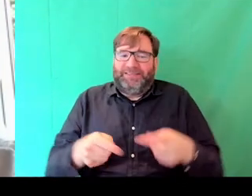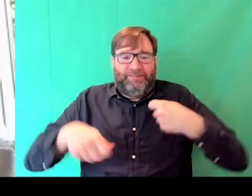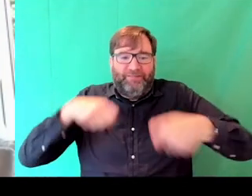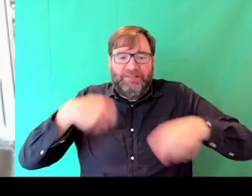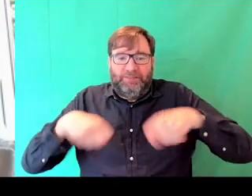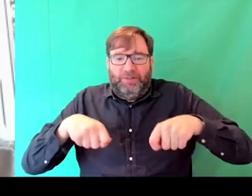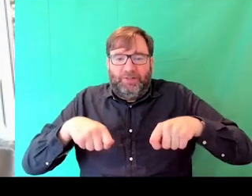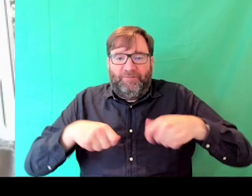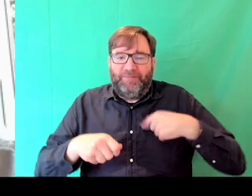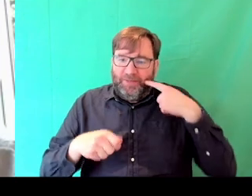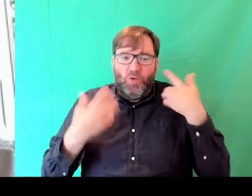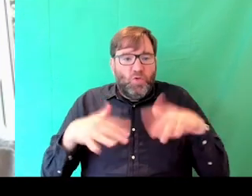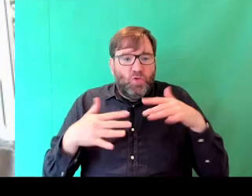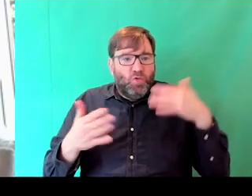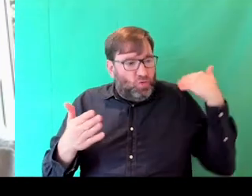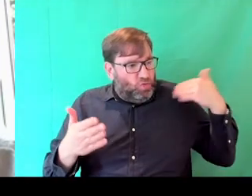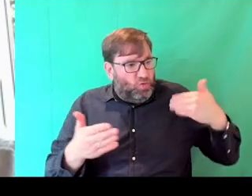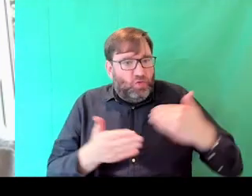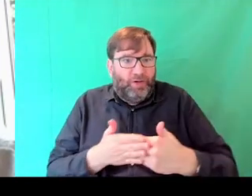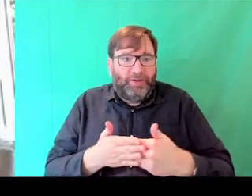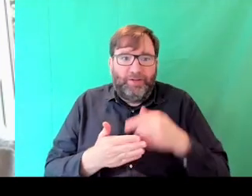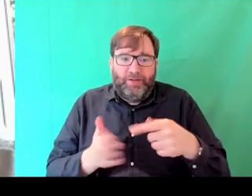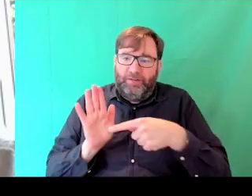people first, and let's treat each other that way.